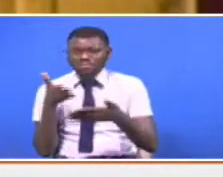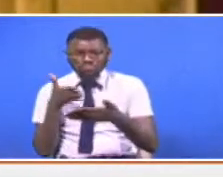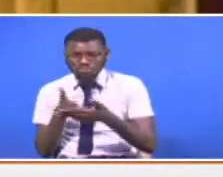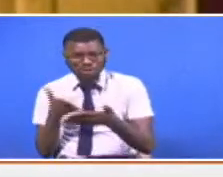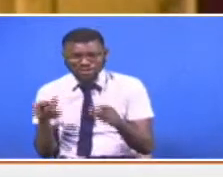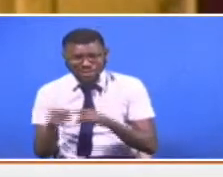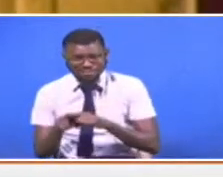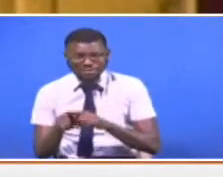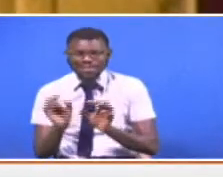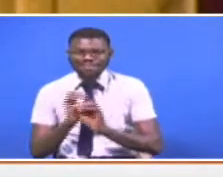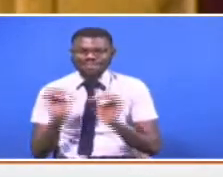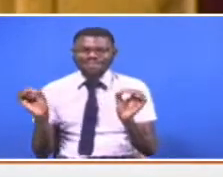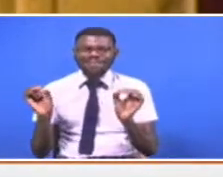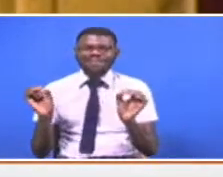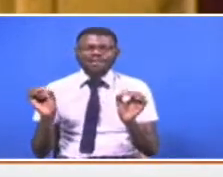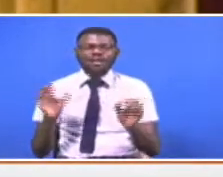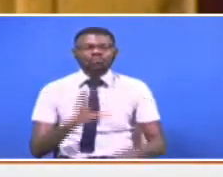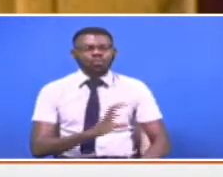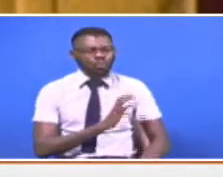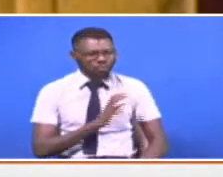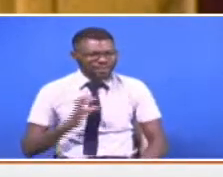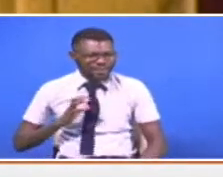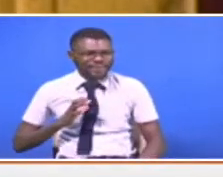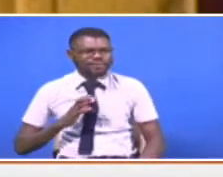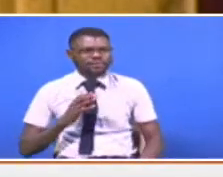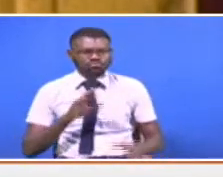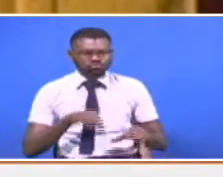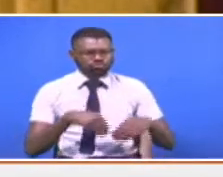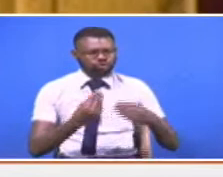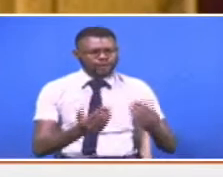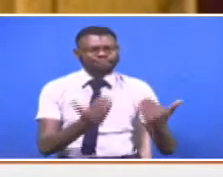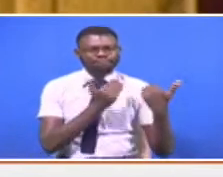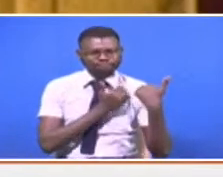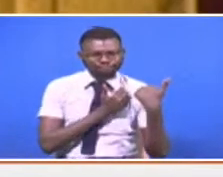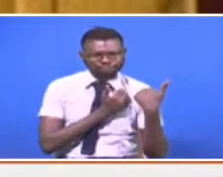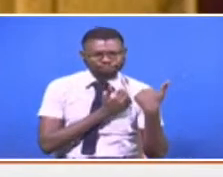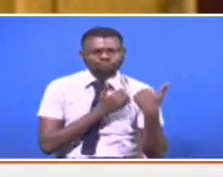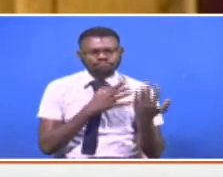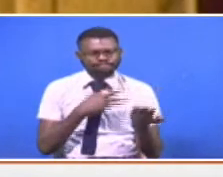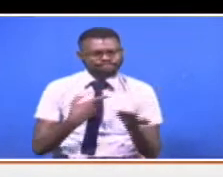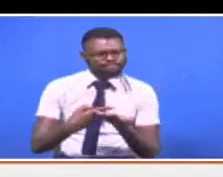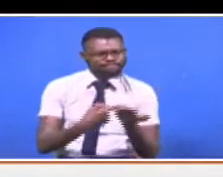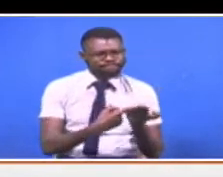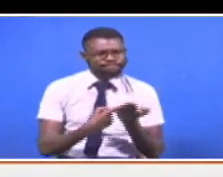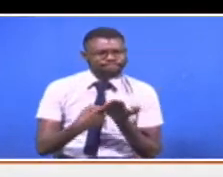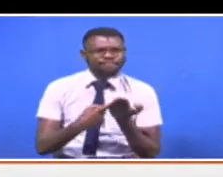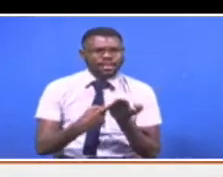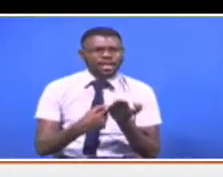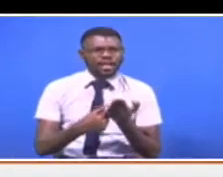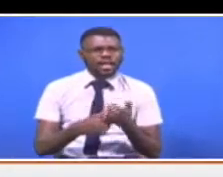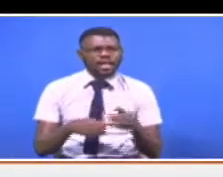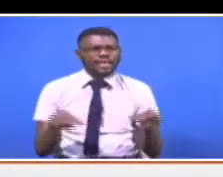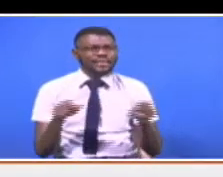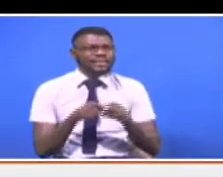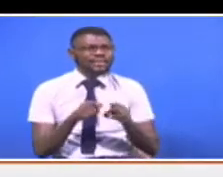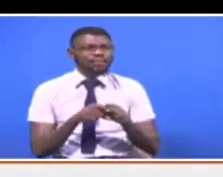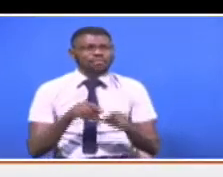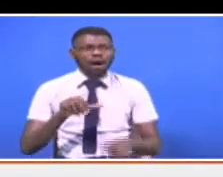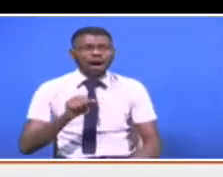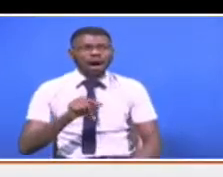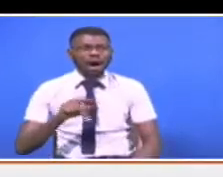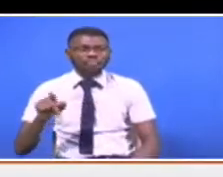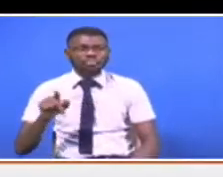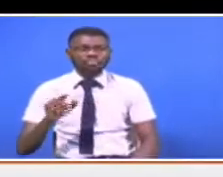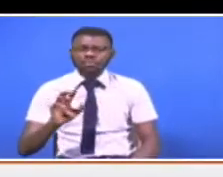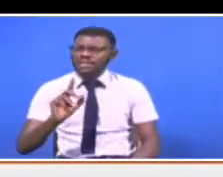to the Public Petitions Committee for consideration pursuant to Standing Order 208A. The controversial application